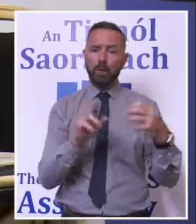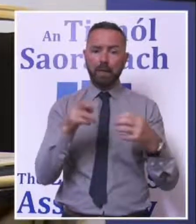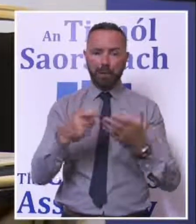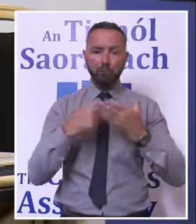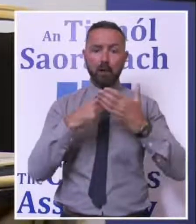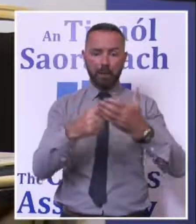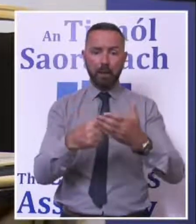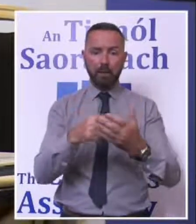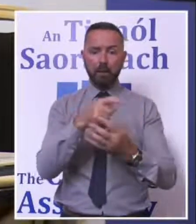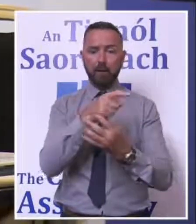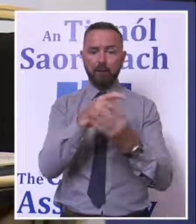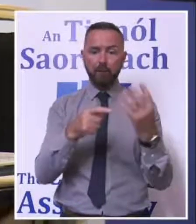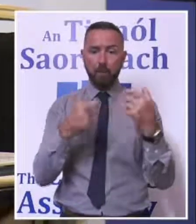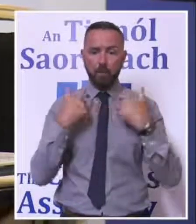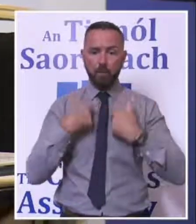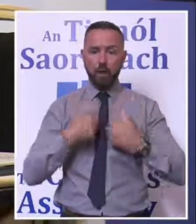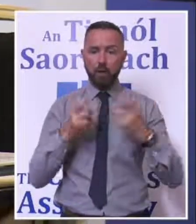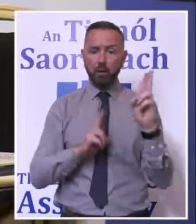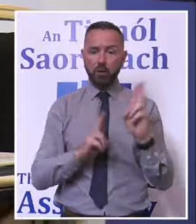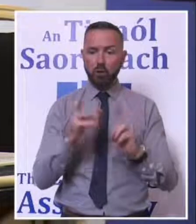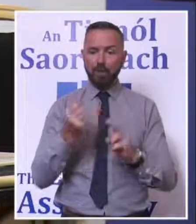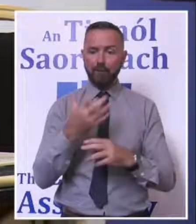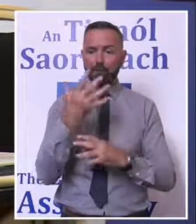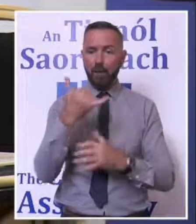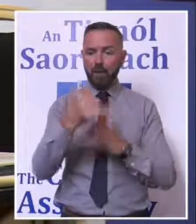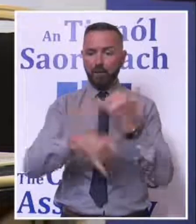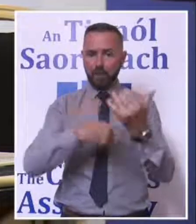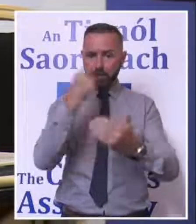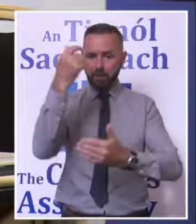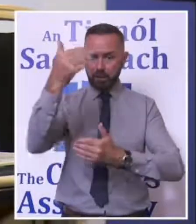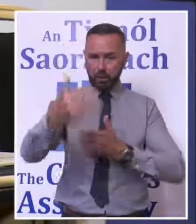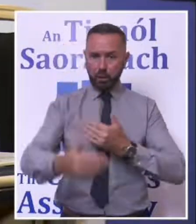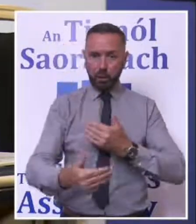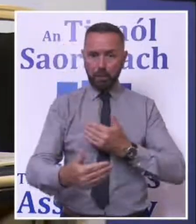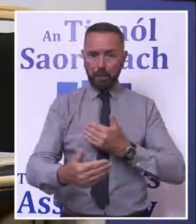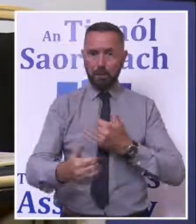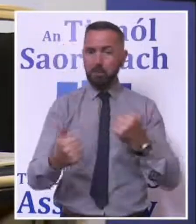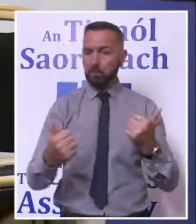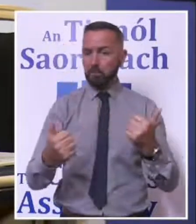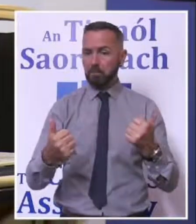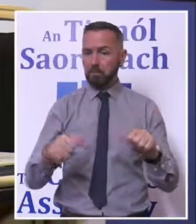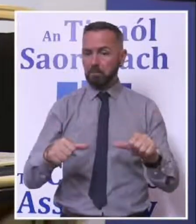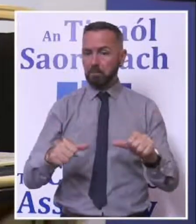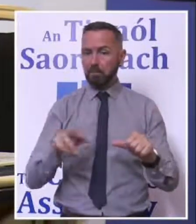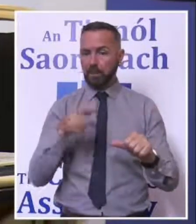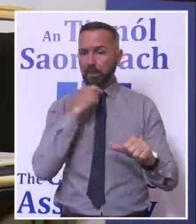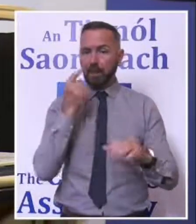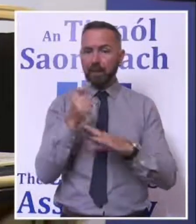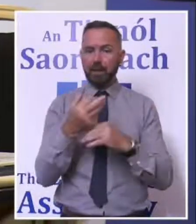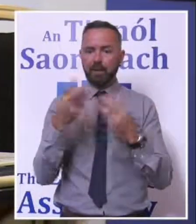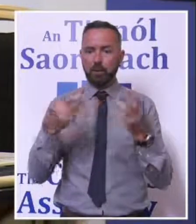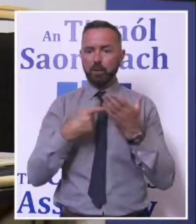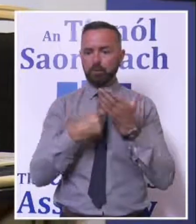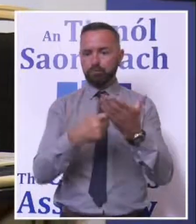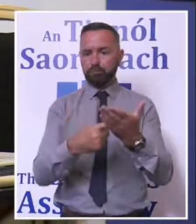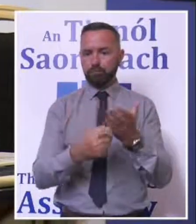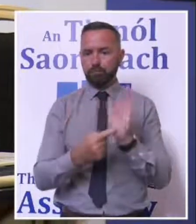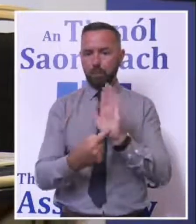the existing system should have a 5-year term of office. So, you know, that is up for grabs as well.